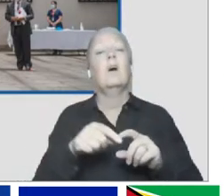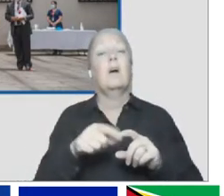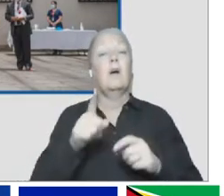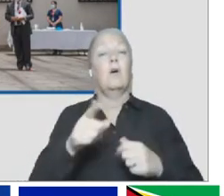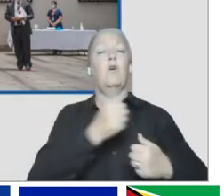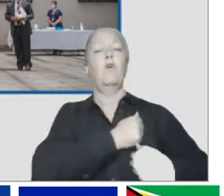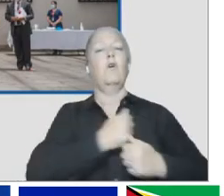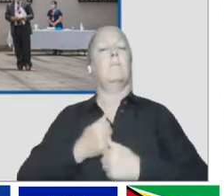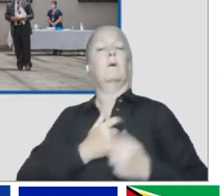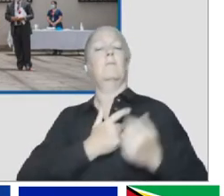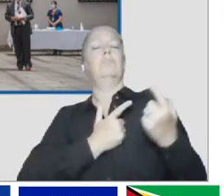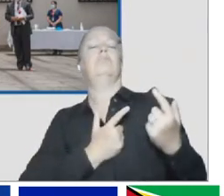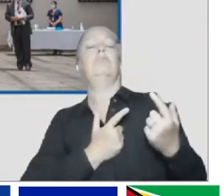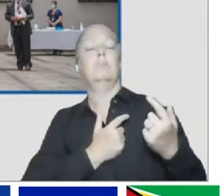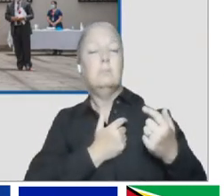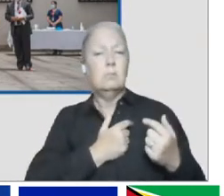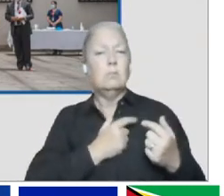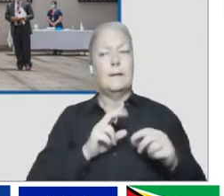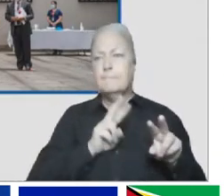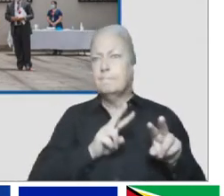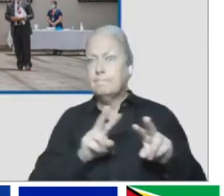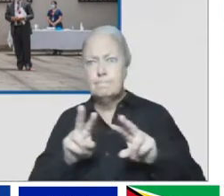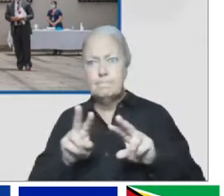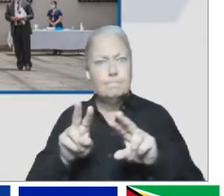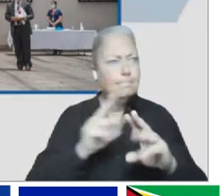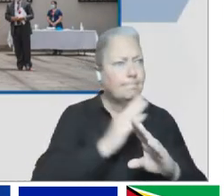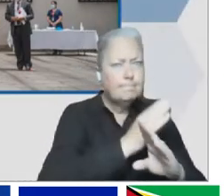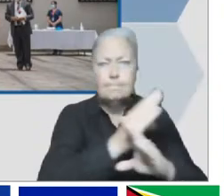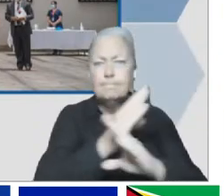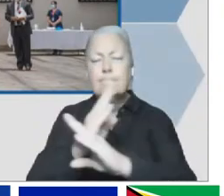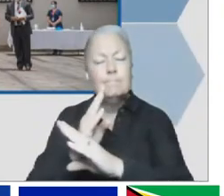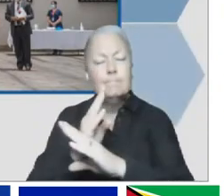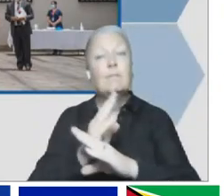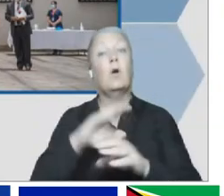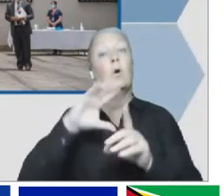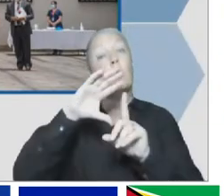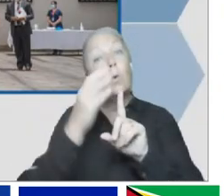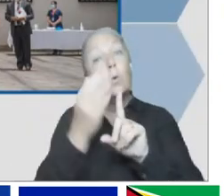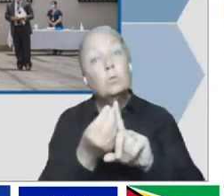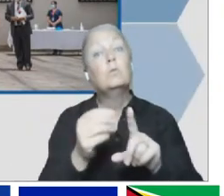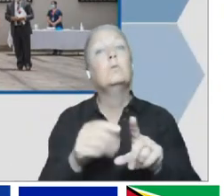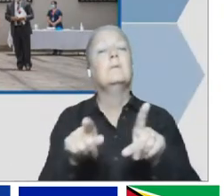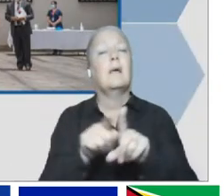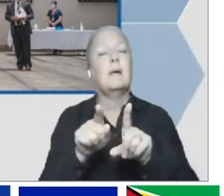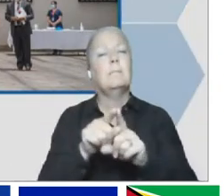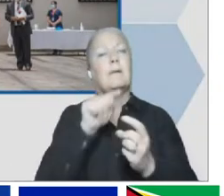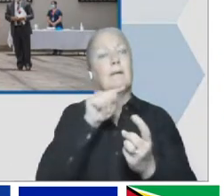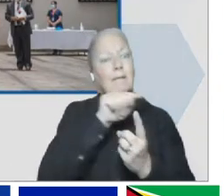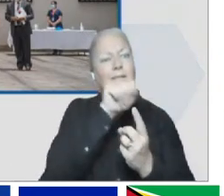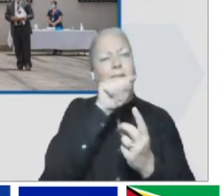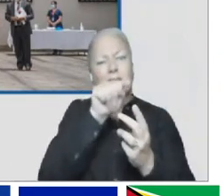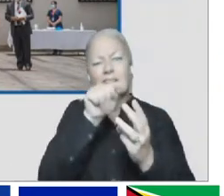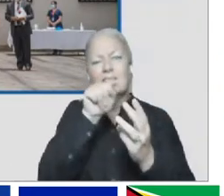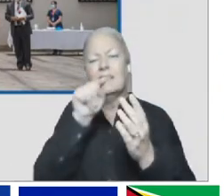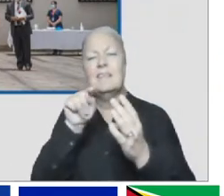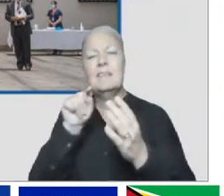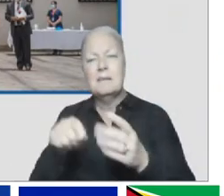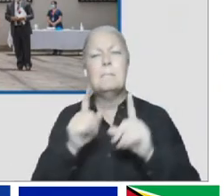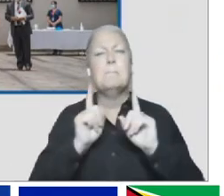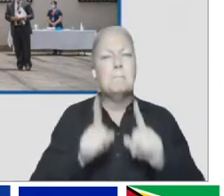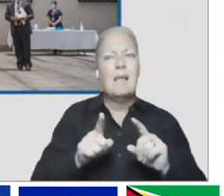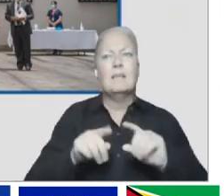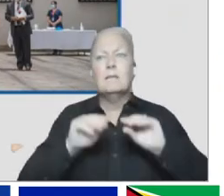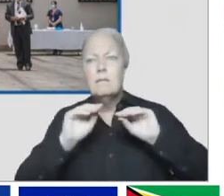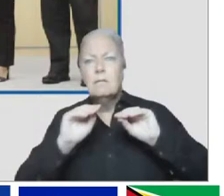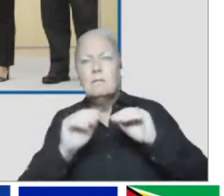education. This was very, very important to keep on education with children. So the whole